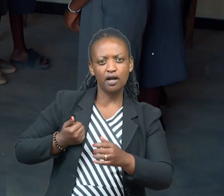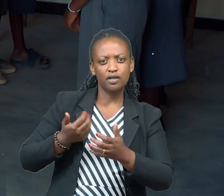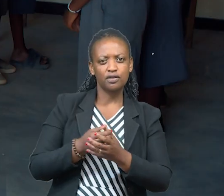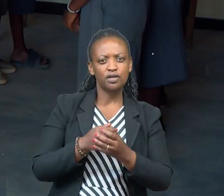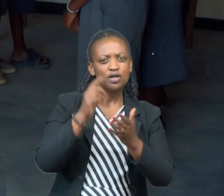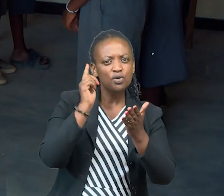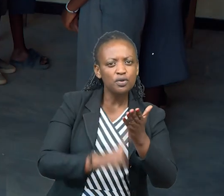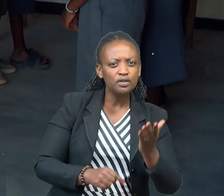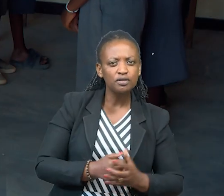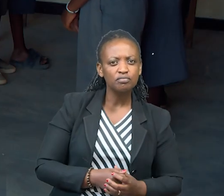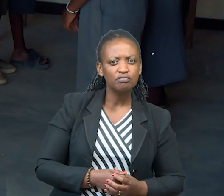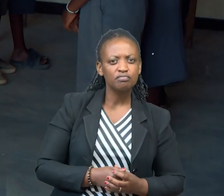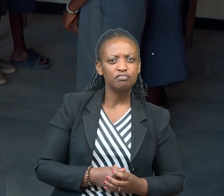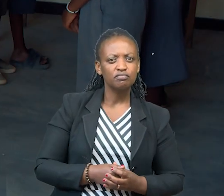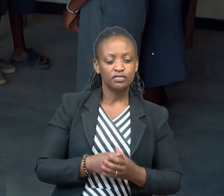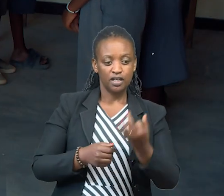are